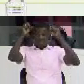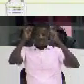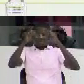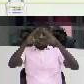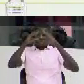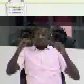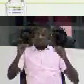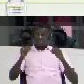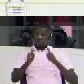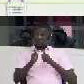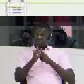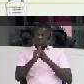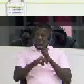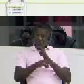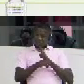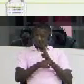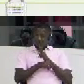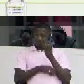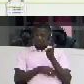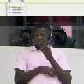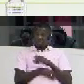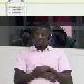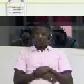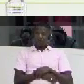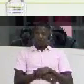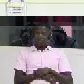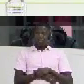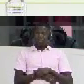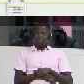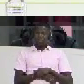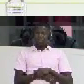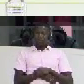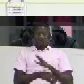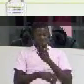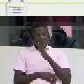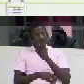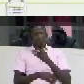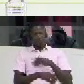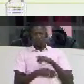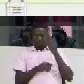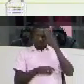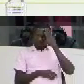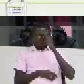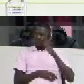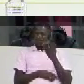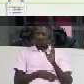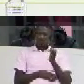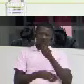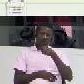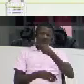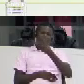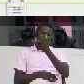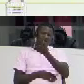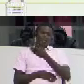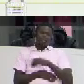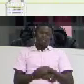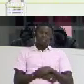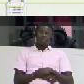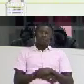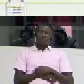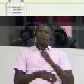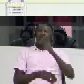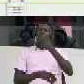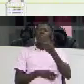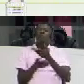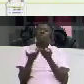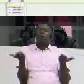garde State House. ñoon waaw xam naa foofu la jógee daal. Yes, I think he would be from there. Where was he from? fan la